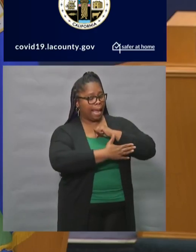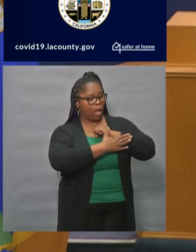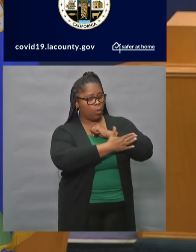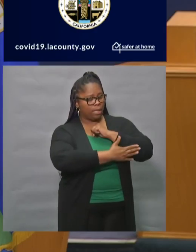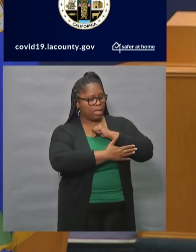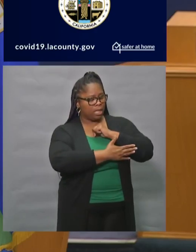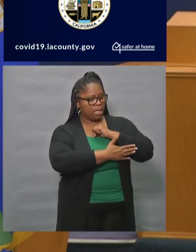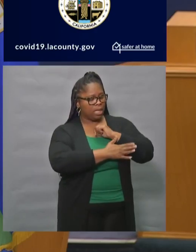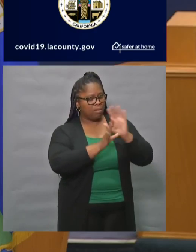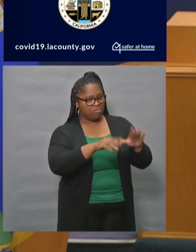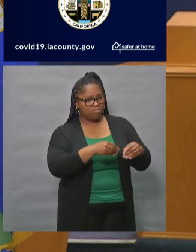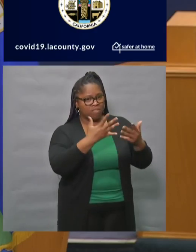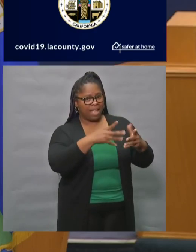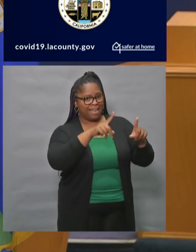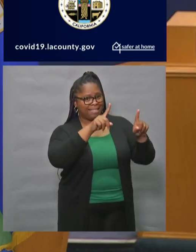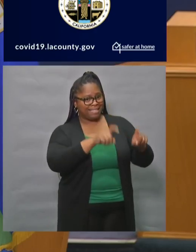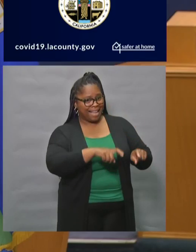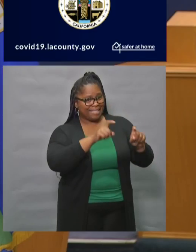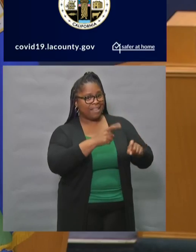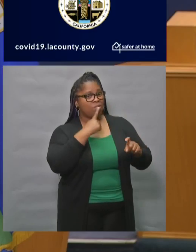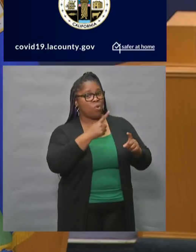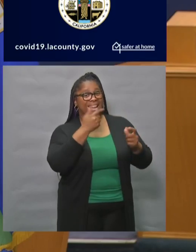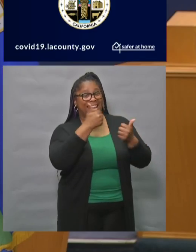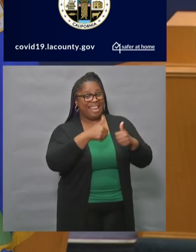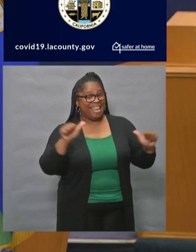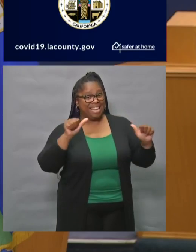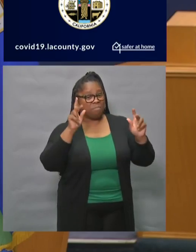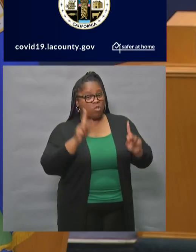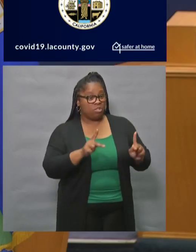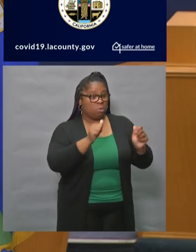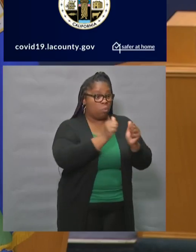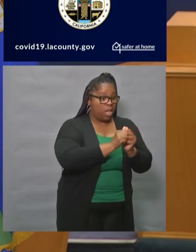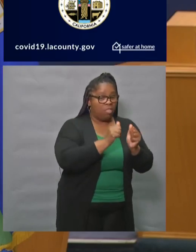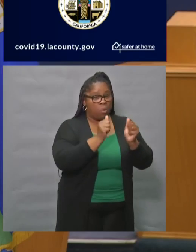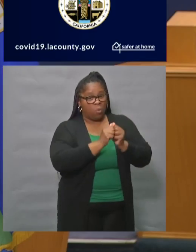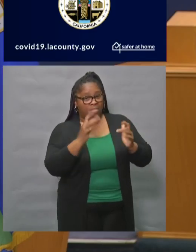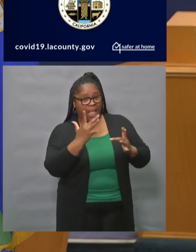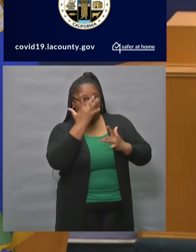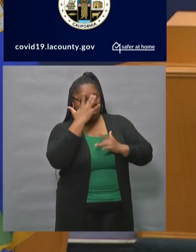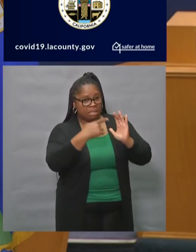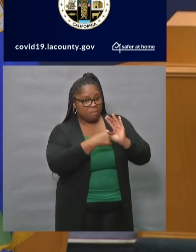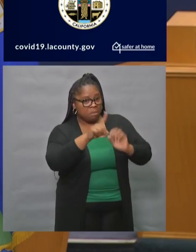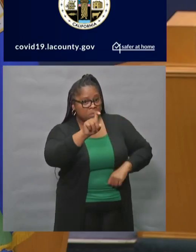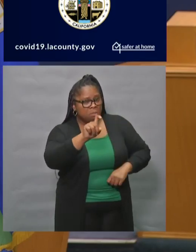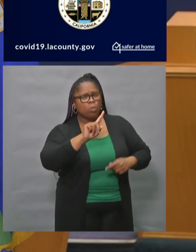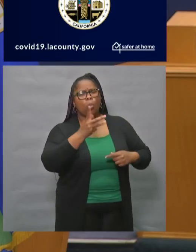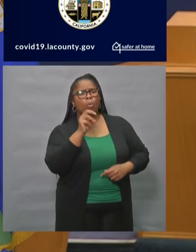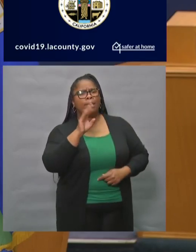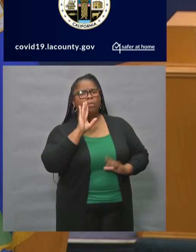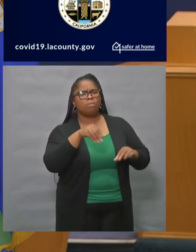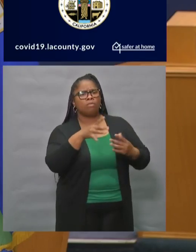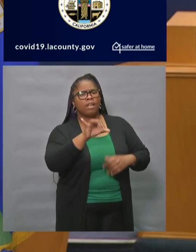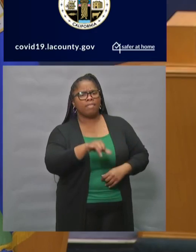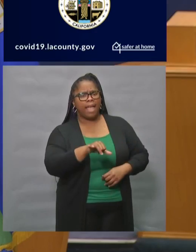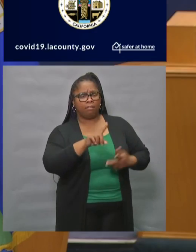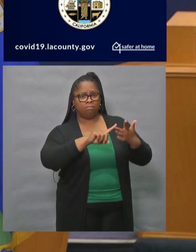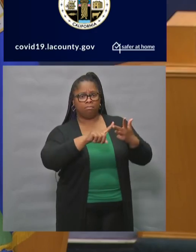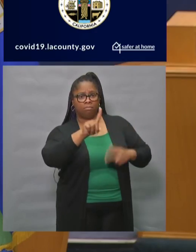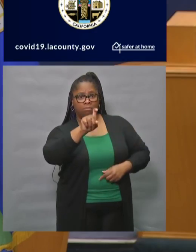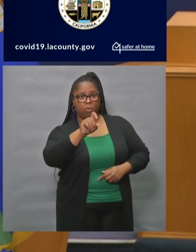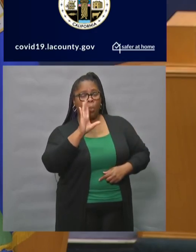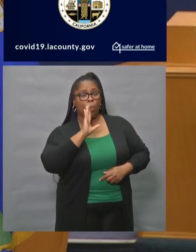be accessible to anyone without symptoms, and how far off do you think that will be? And then a question after that, will the county